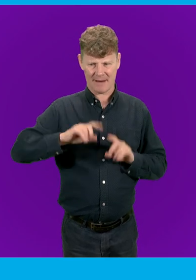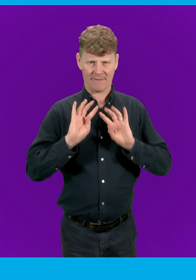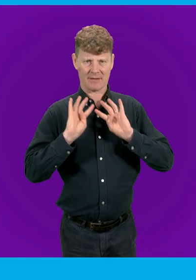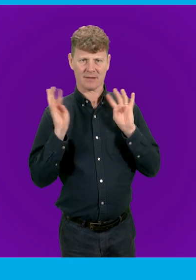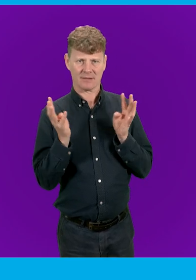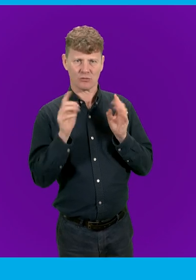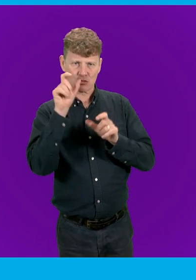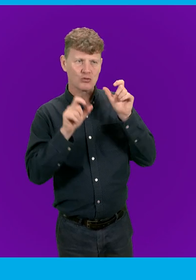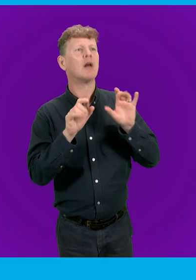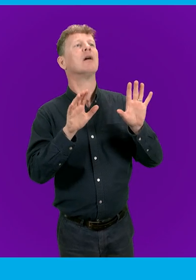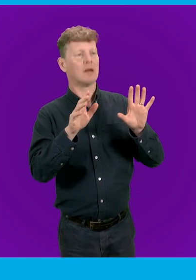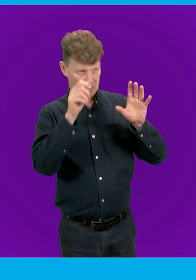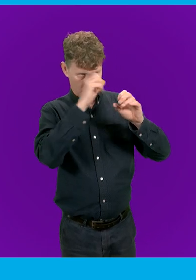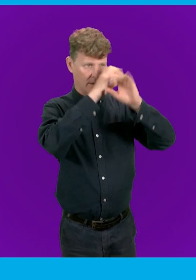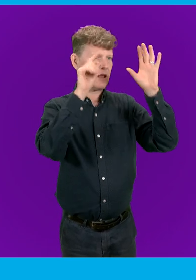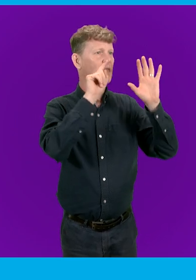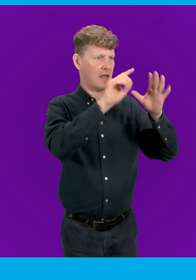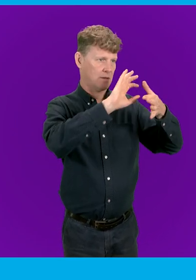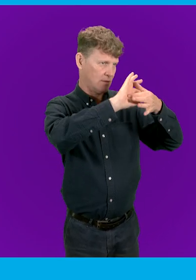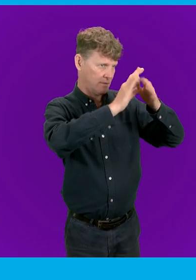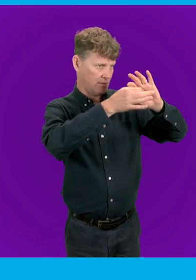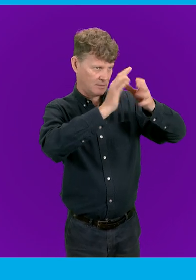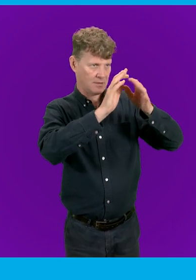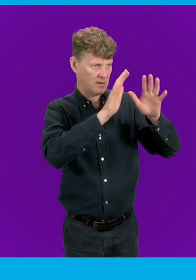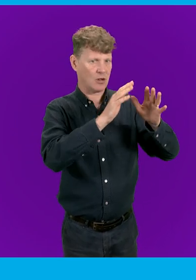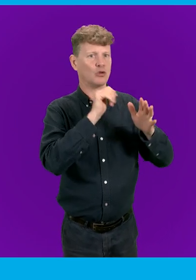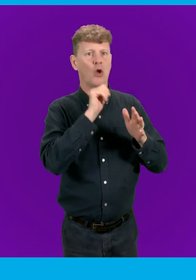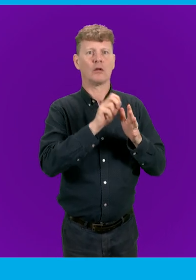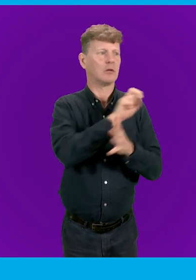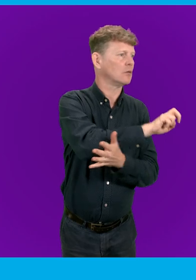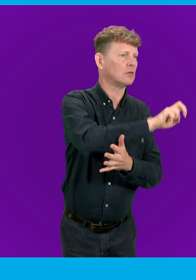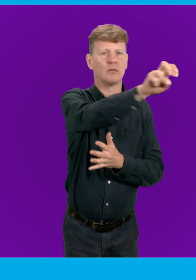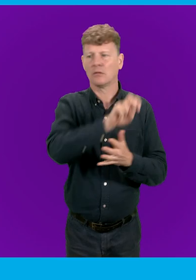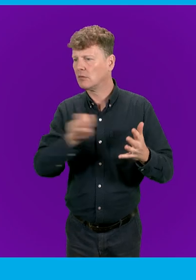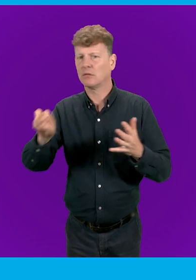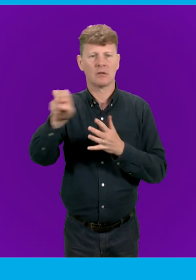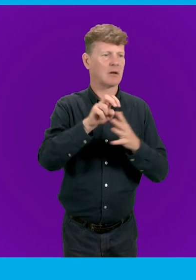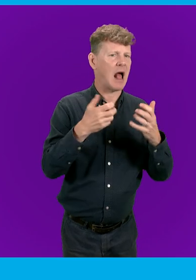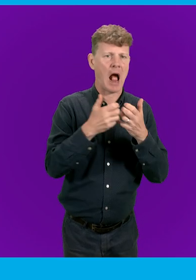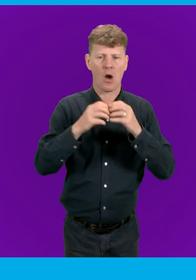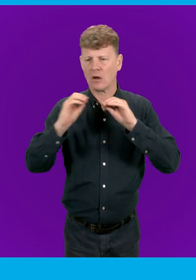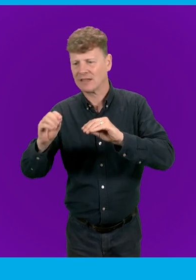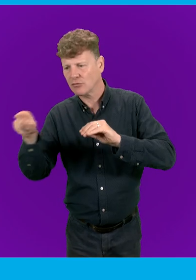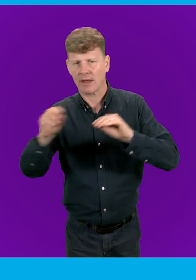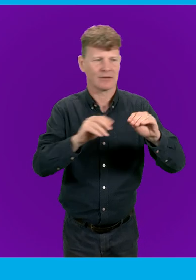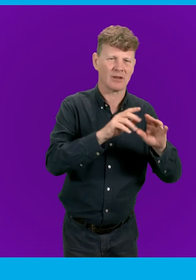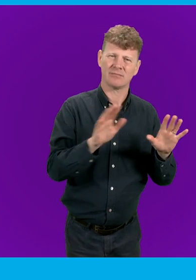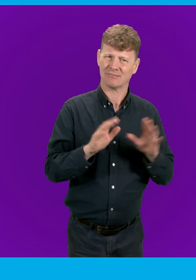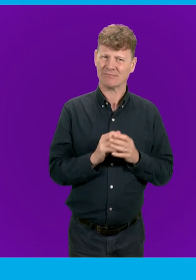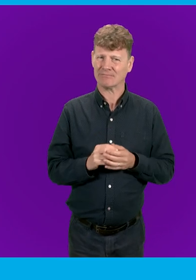can just do that now, and they don't have to then like go, oh, how can I teach this better? How can I order it better?